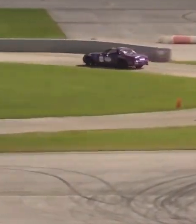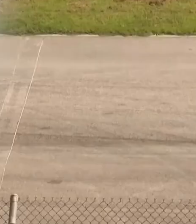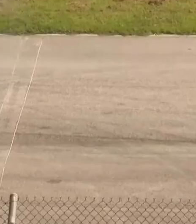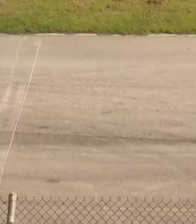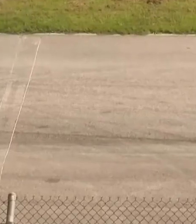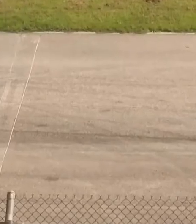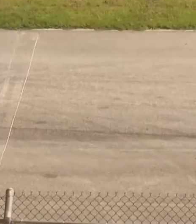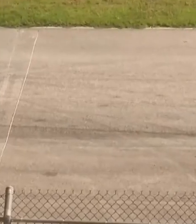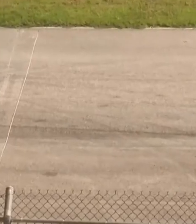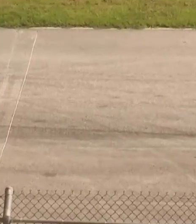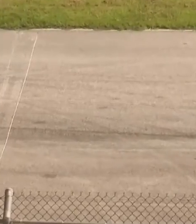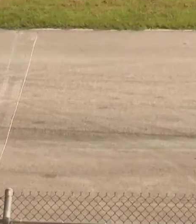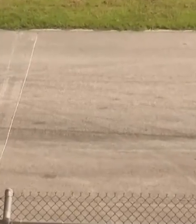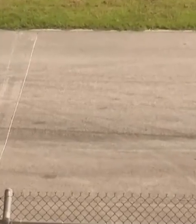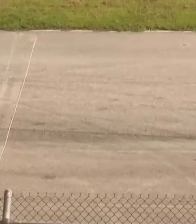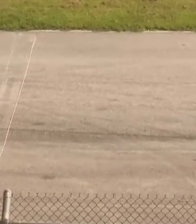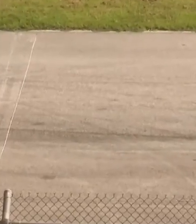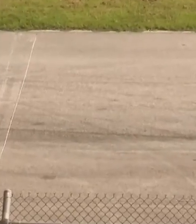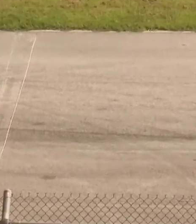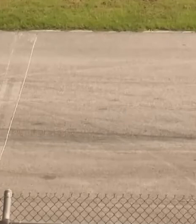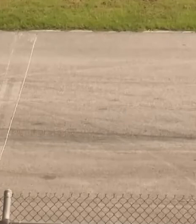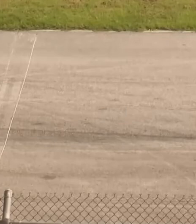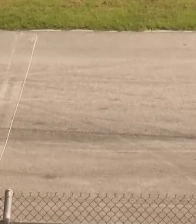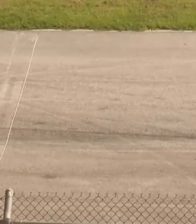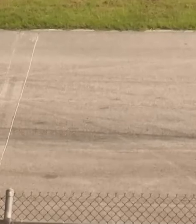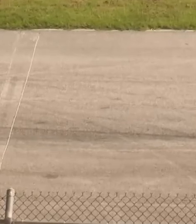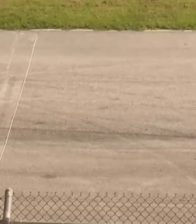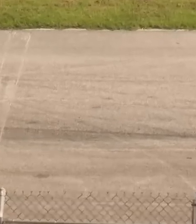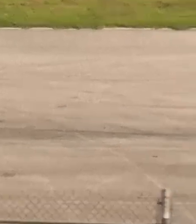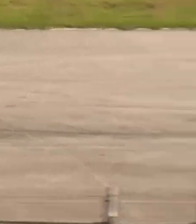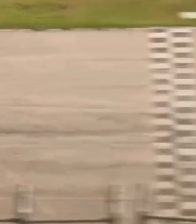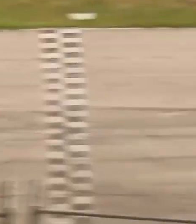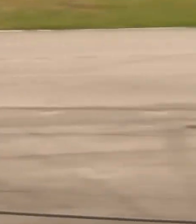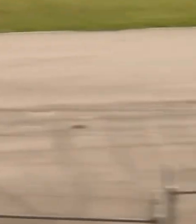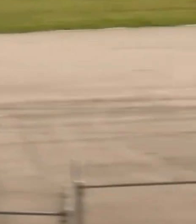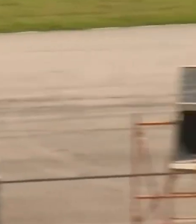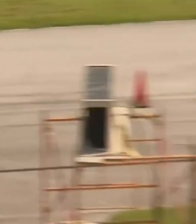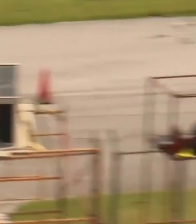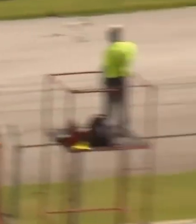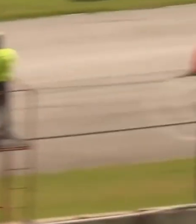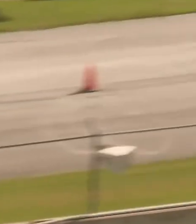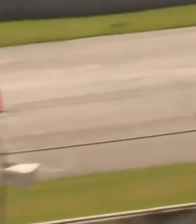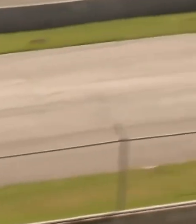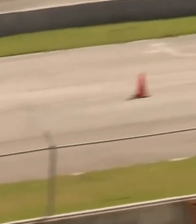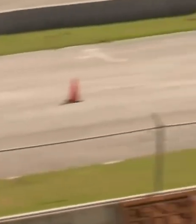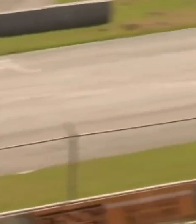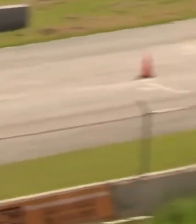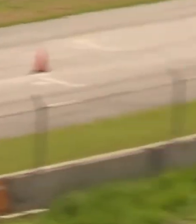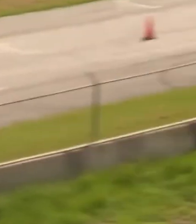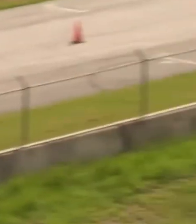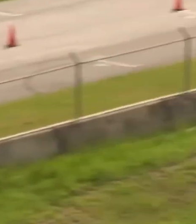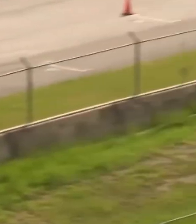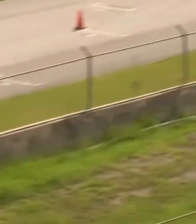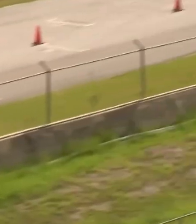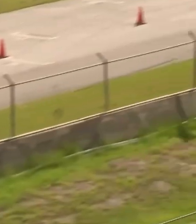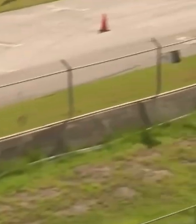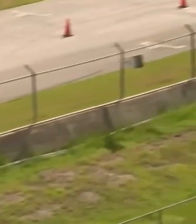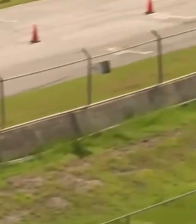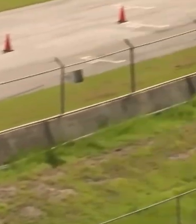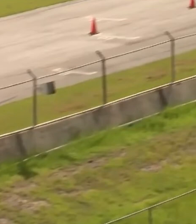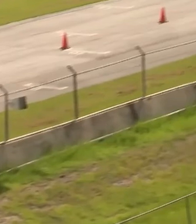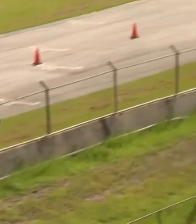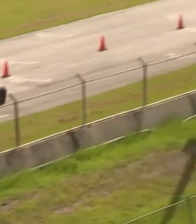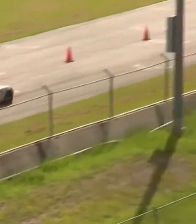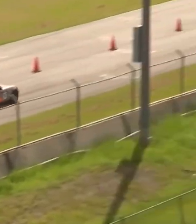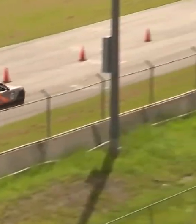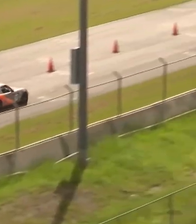between Christian Hospitalis and the number 247 car of Ronald Waltman. This was an excellent way to